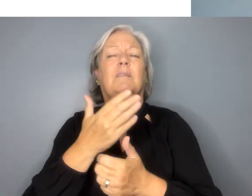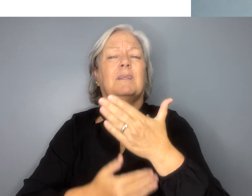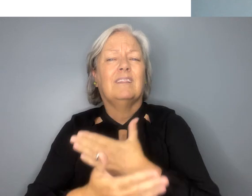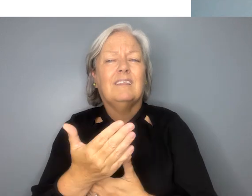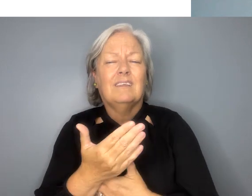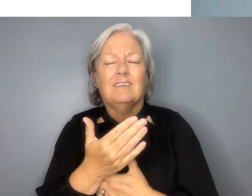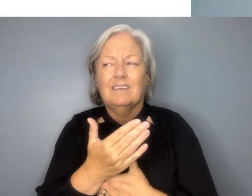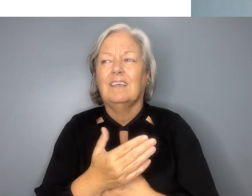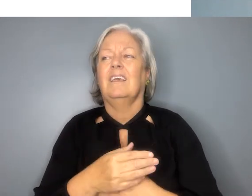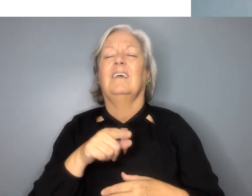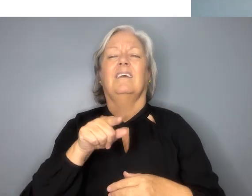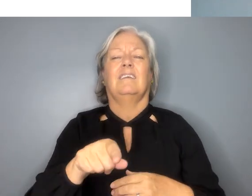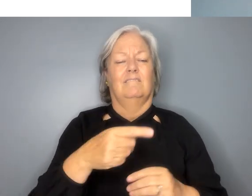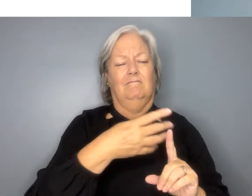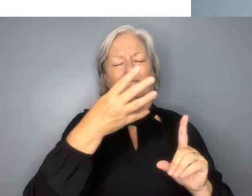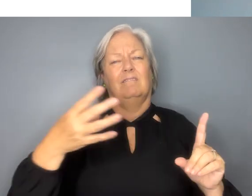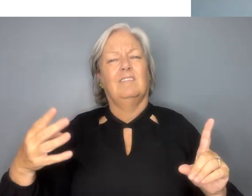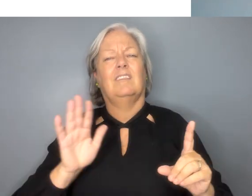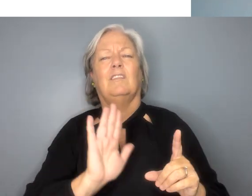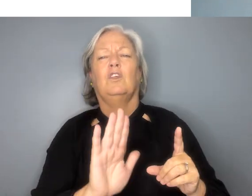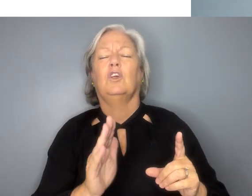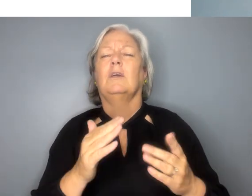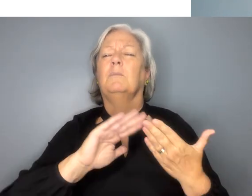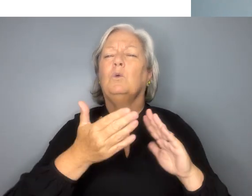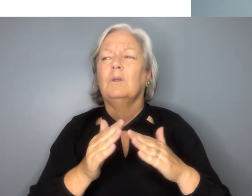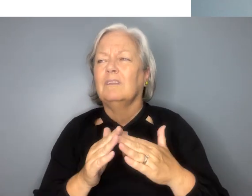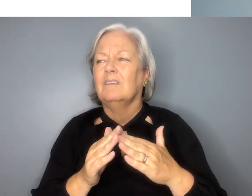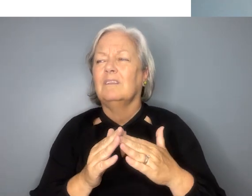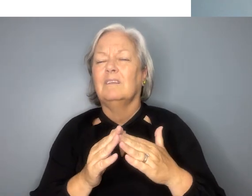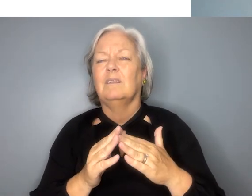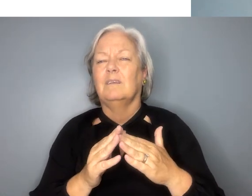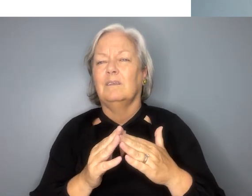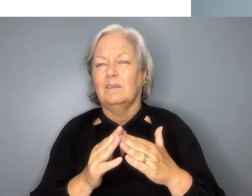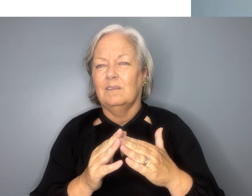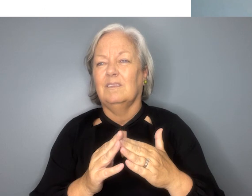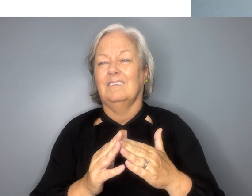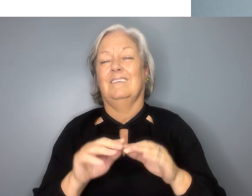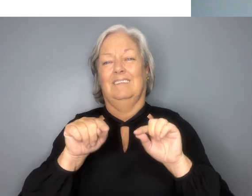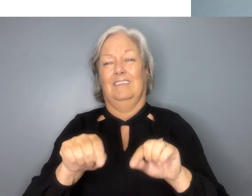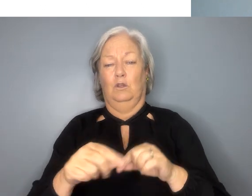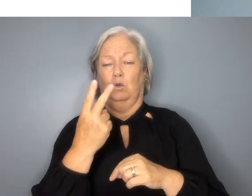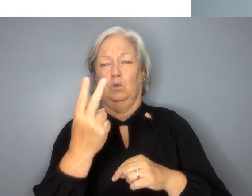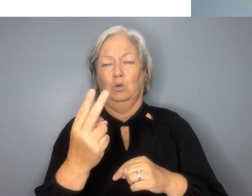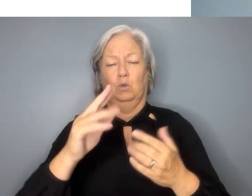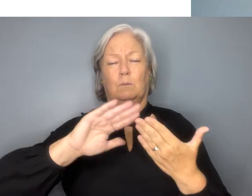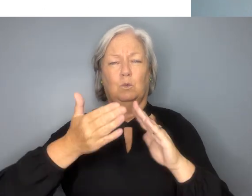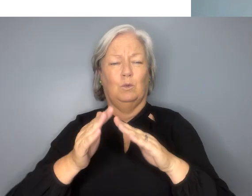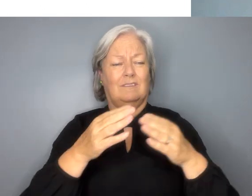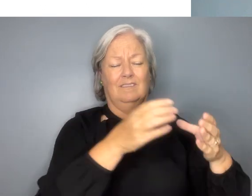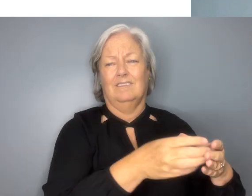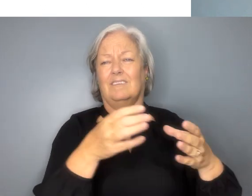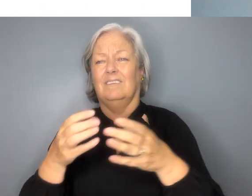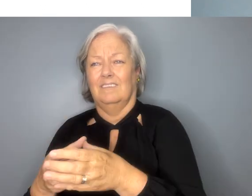with disability who are LGBTIQA plus or SOGI. And that we have to remember that these are two communities